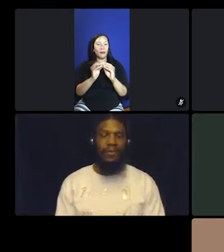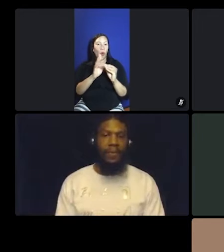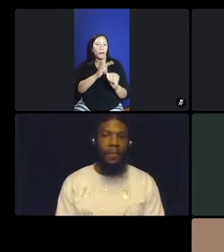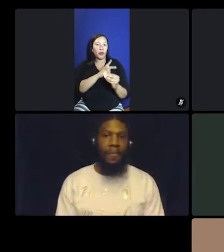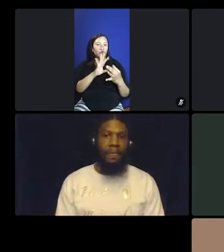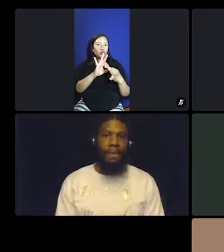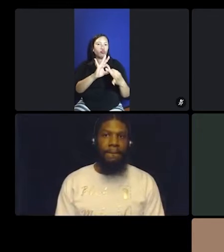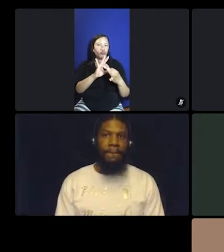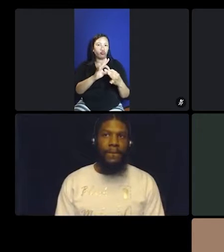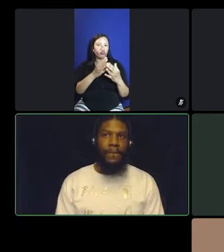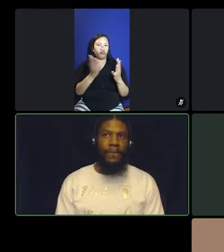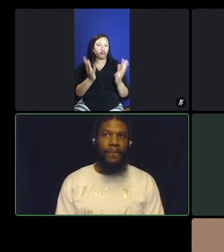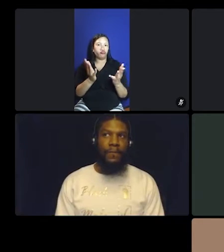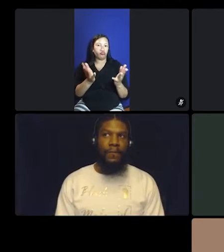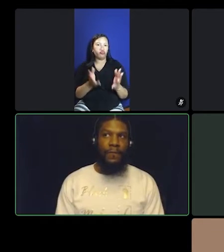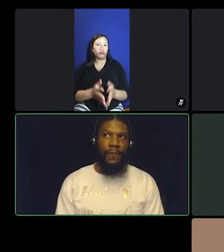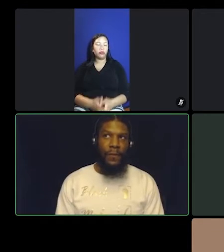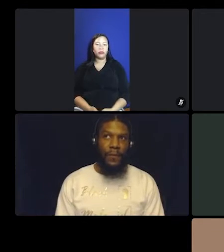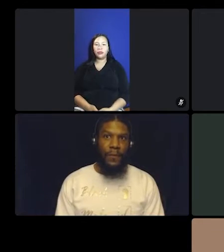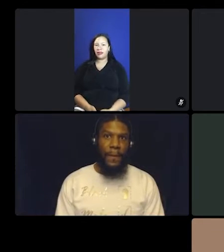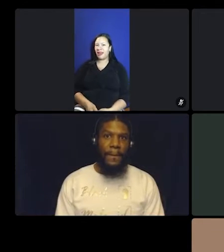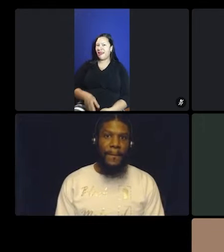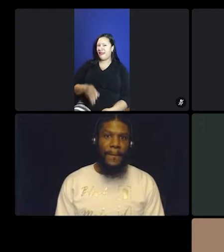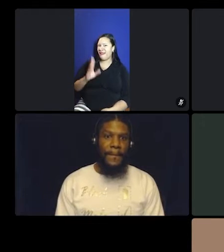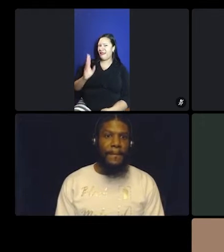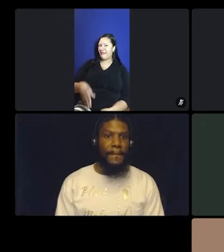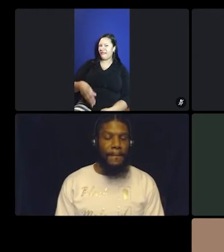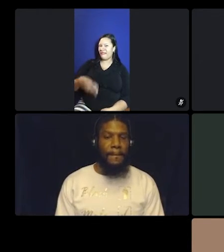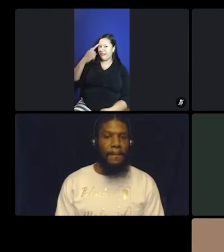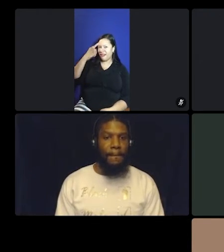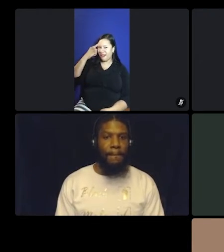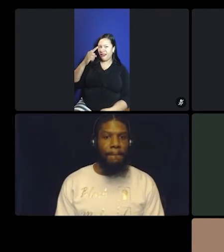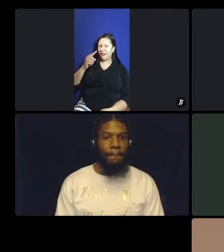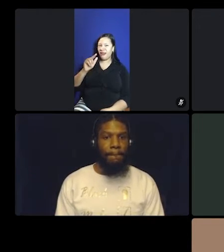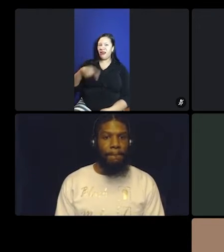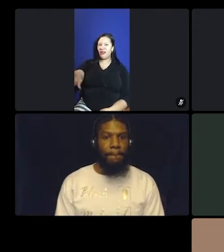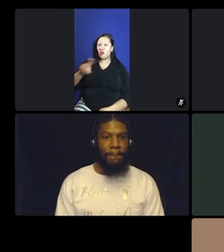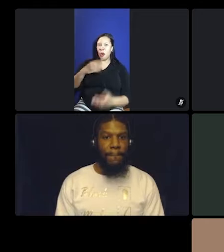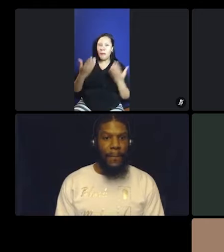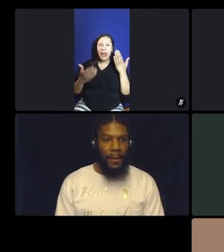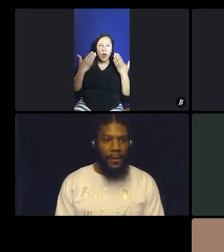connection. I ain't never think about that. All of y'all might know each other.